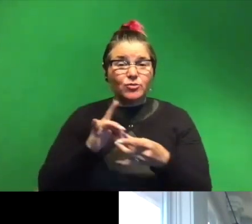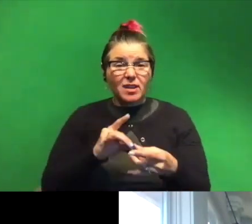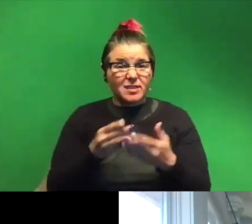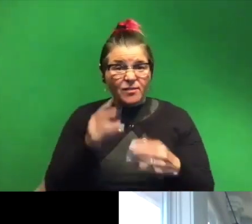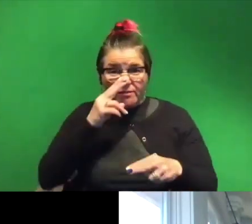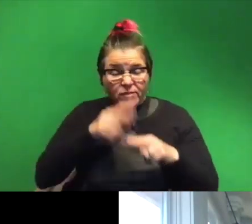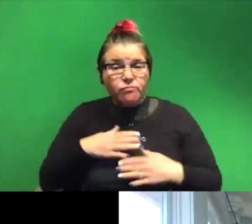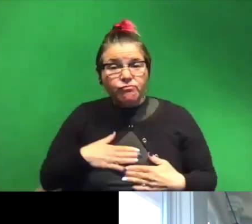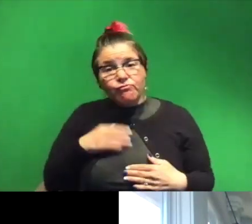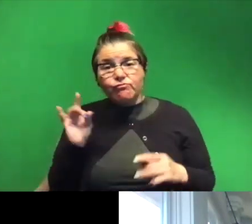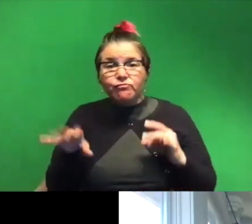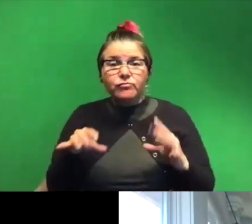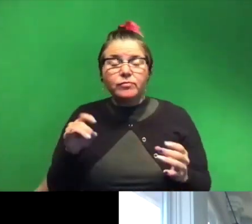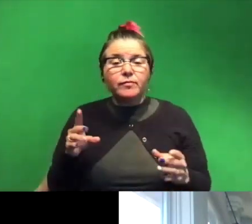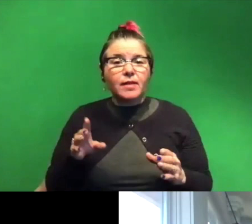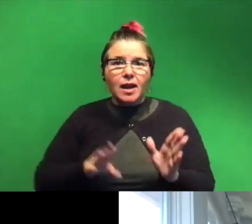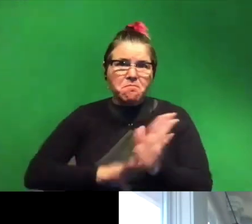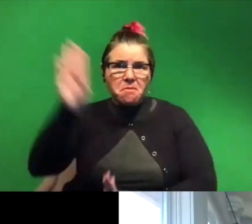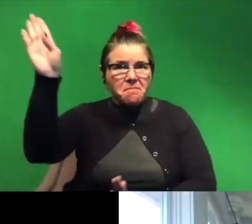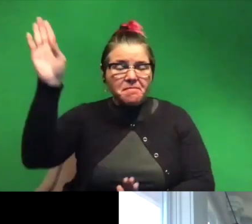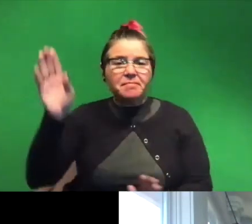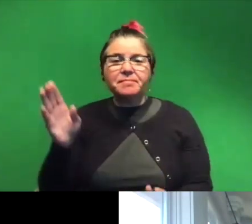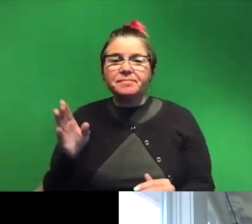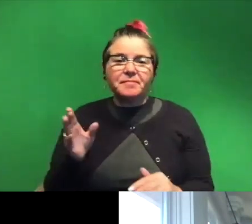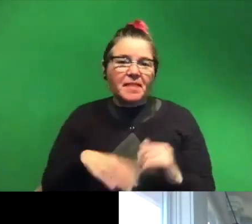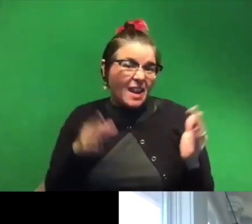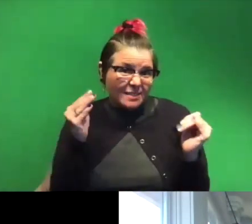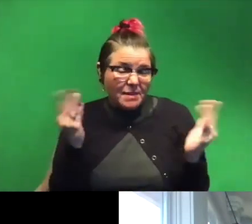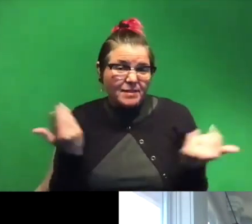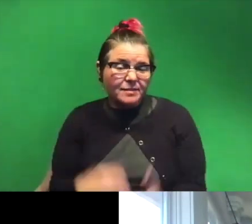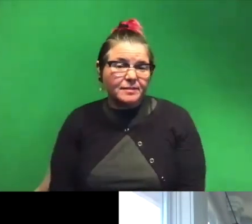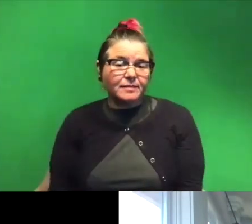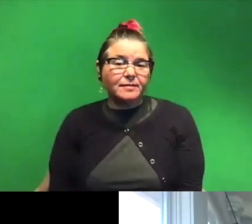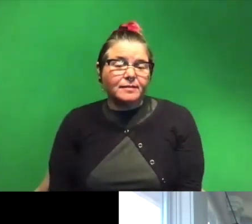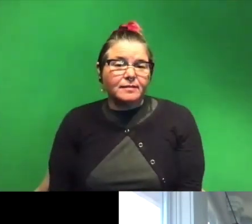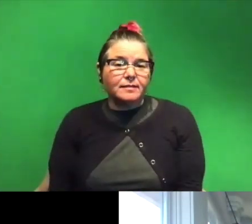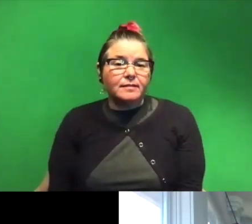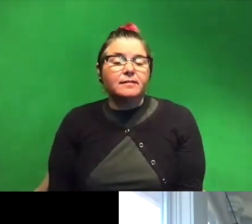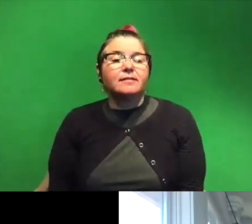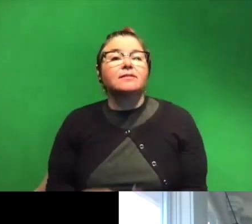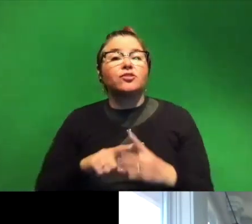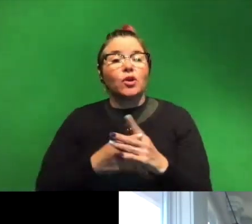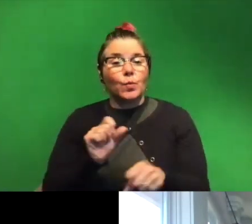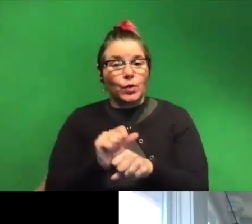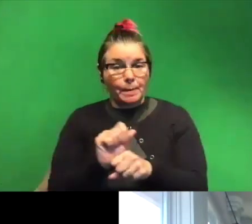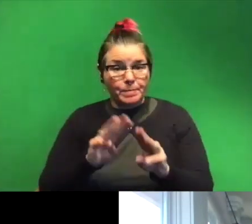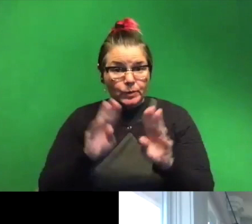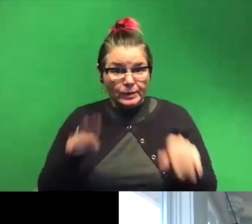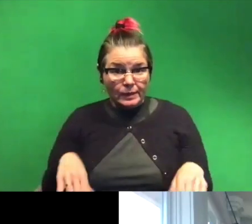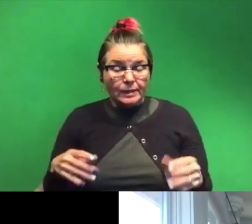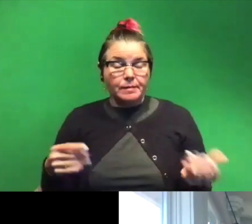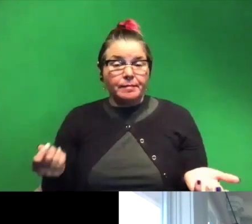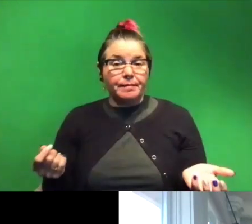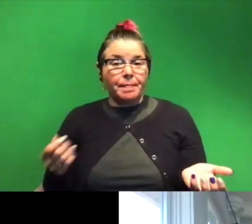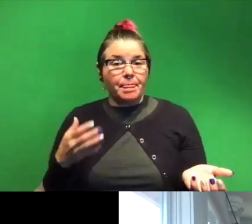fun. And it did like way better than I ever thought it would. And then when I started working at the museum,